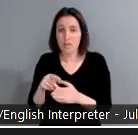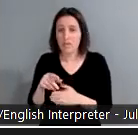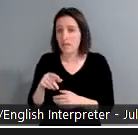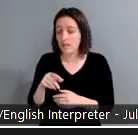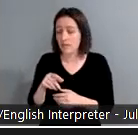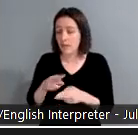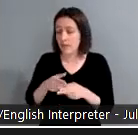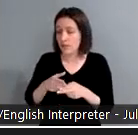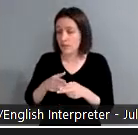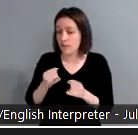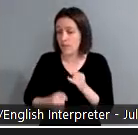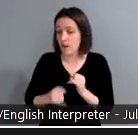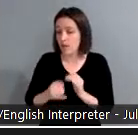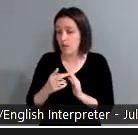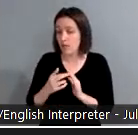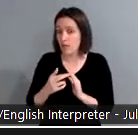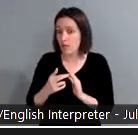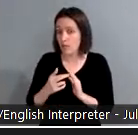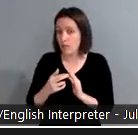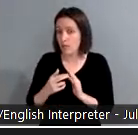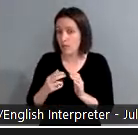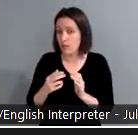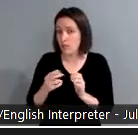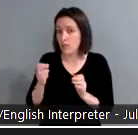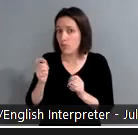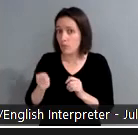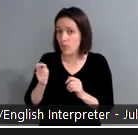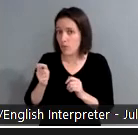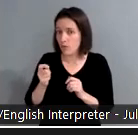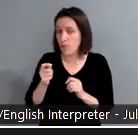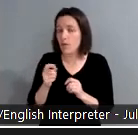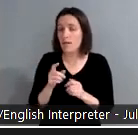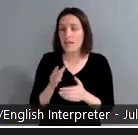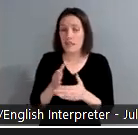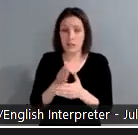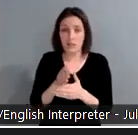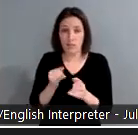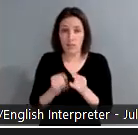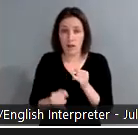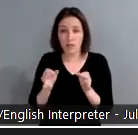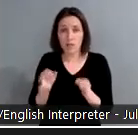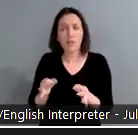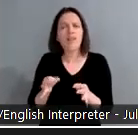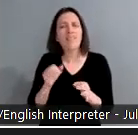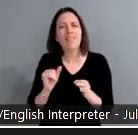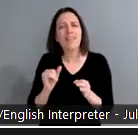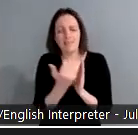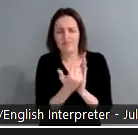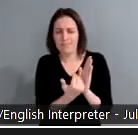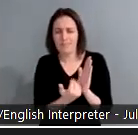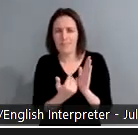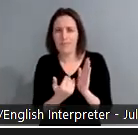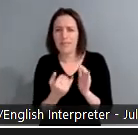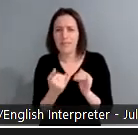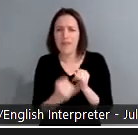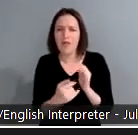released on December 29th. The interim final rule outlined many of the program requirements, which I'll go over on the next